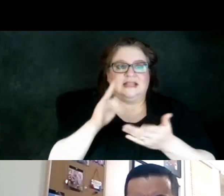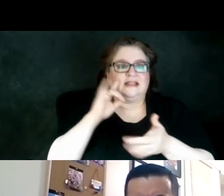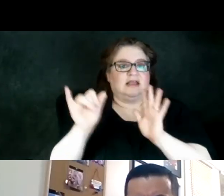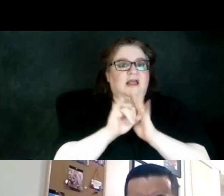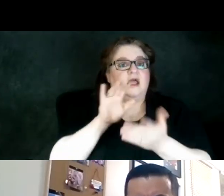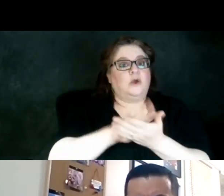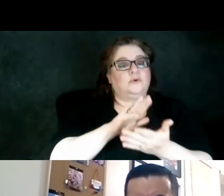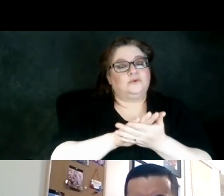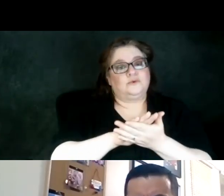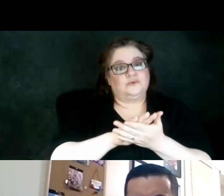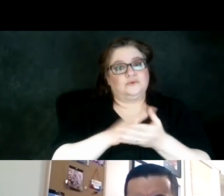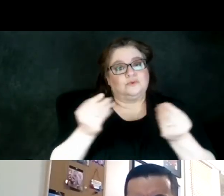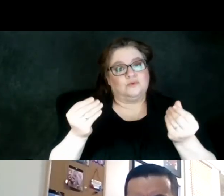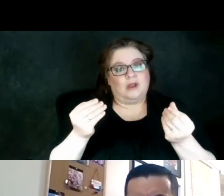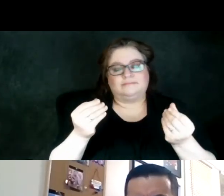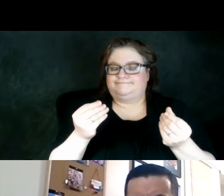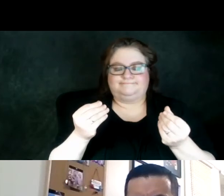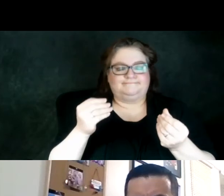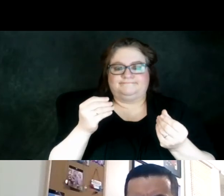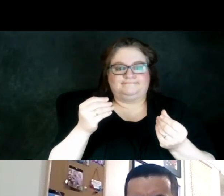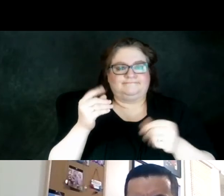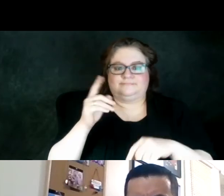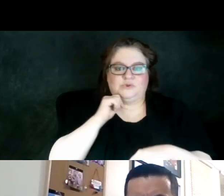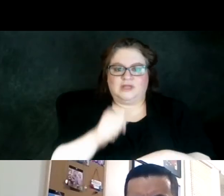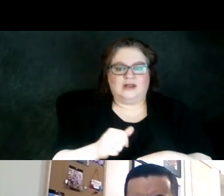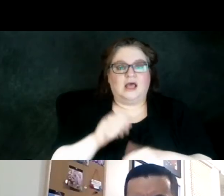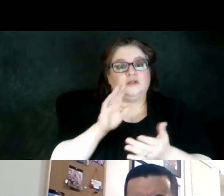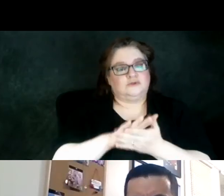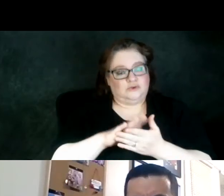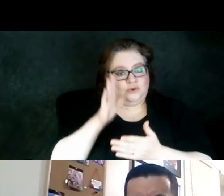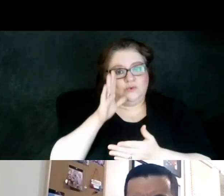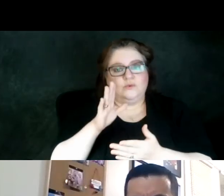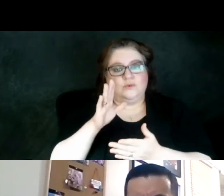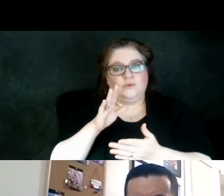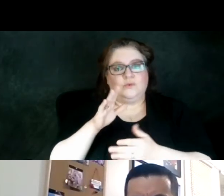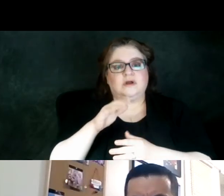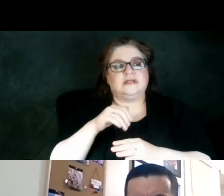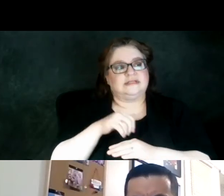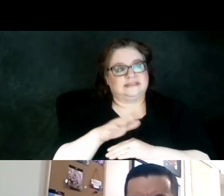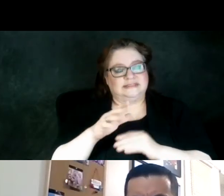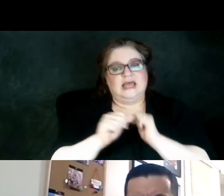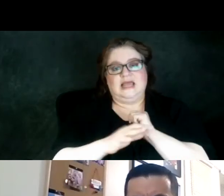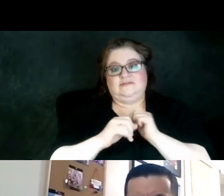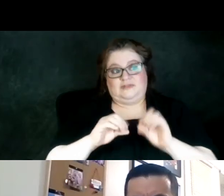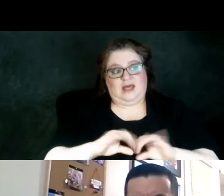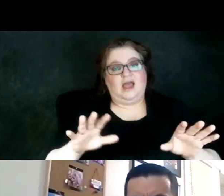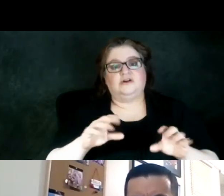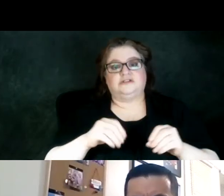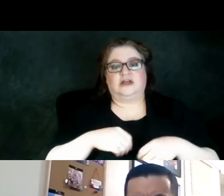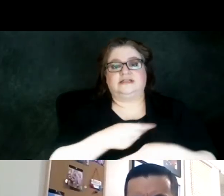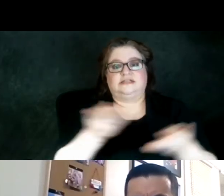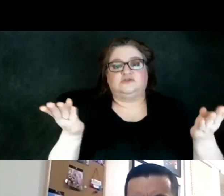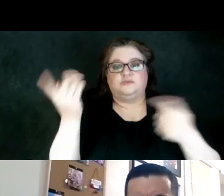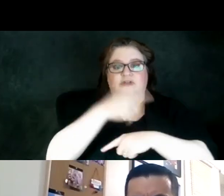school property, you cannot. The school, however, will send a set of flyers home on literature distribution day, which